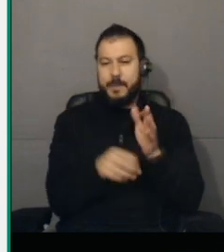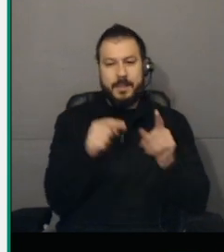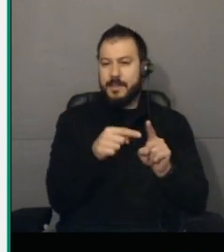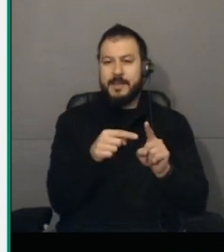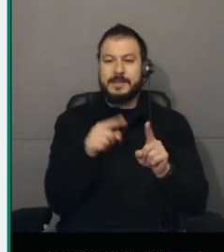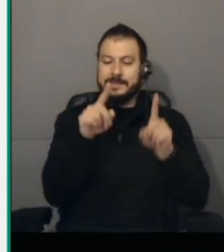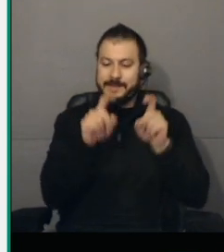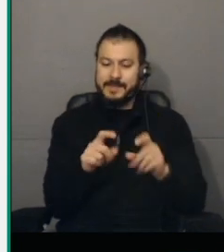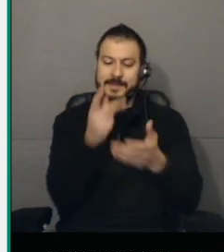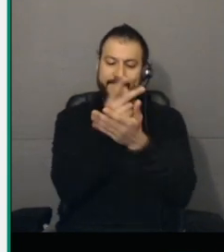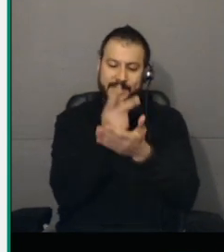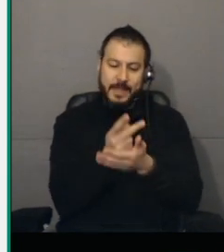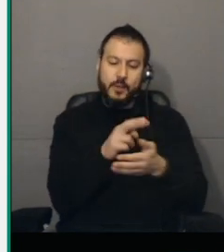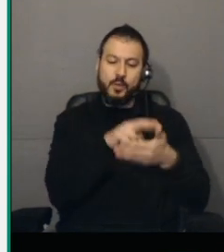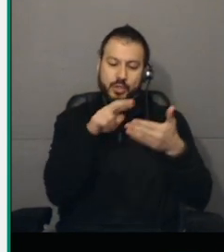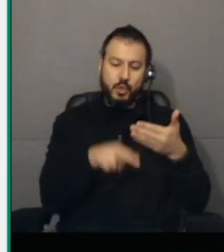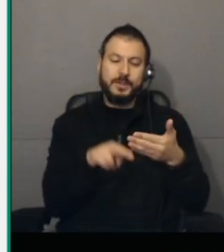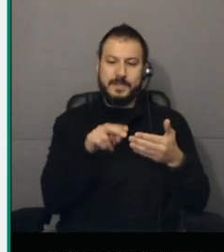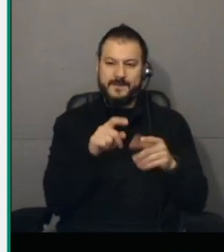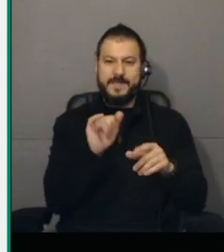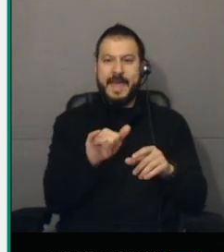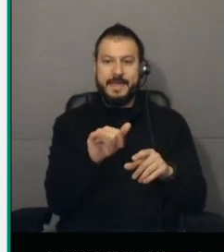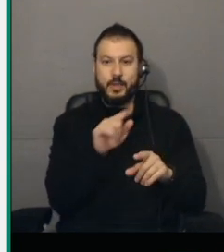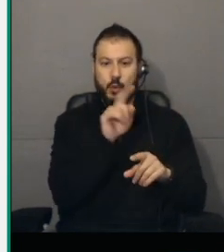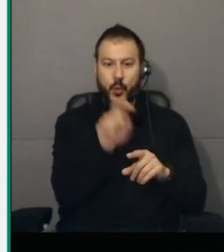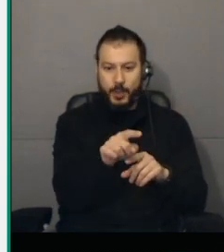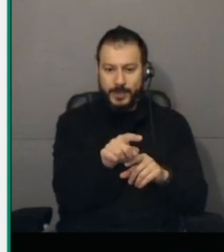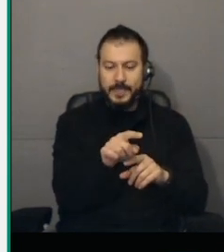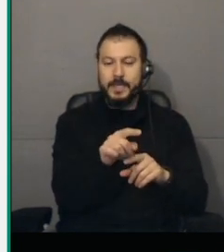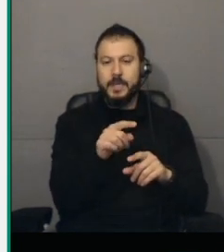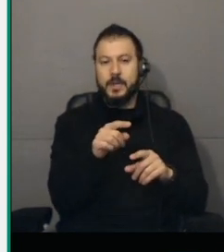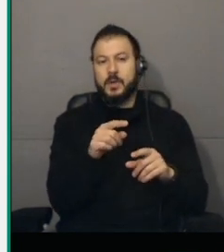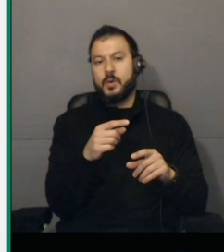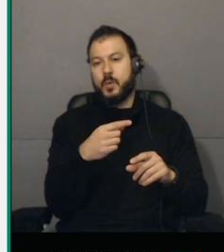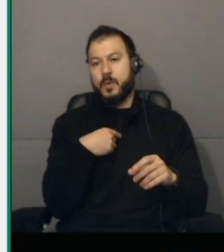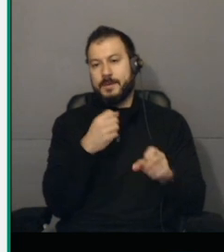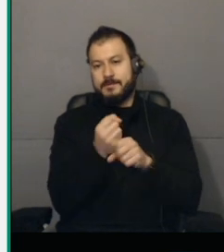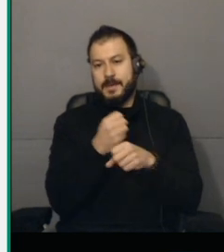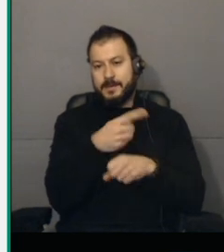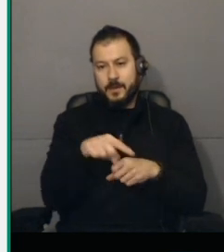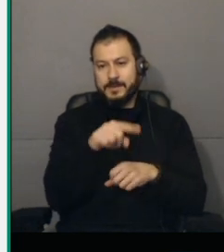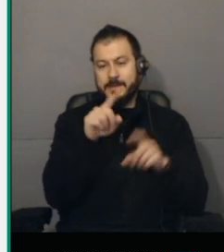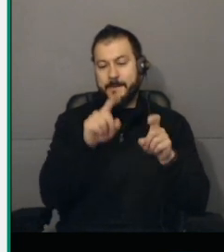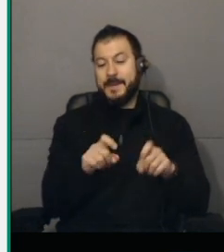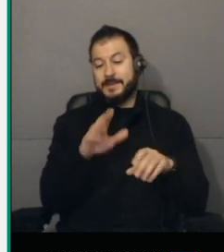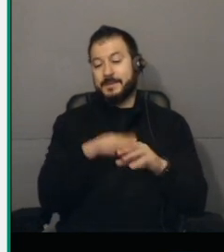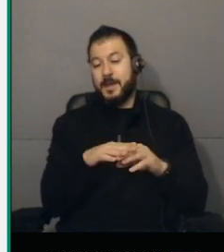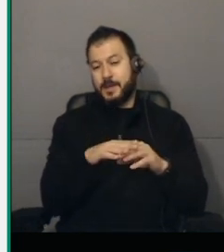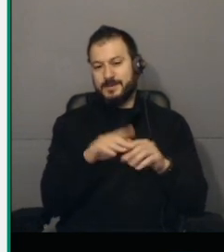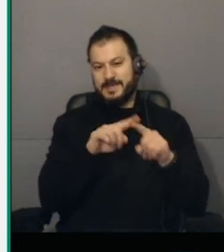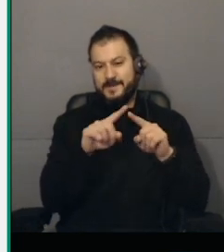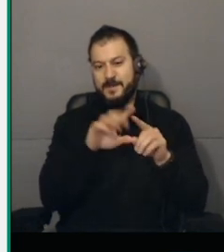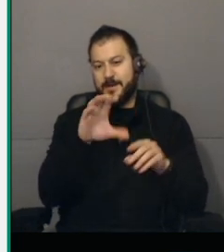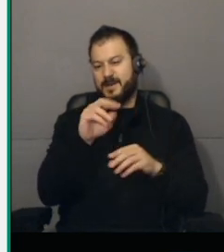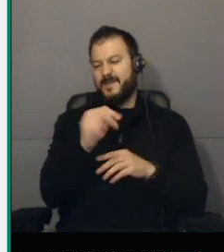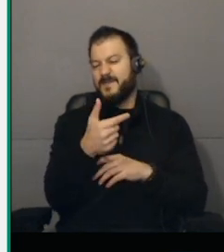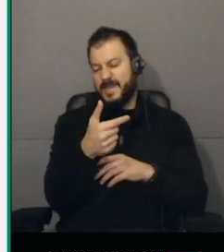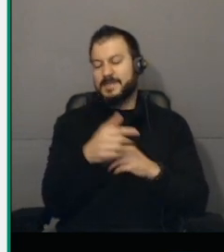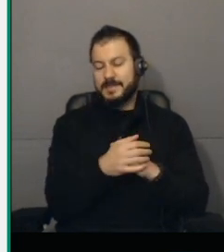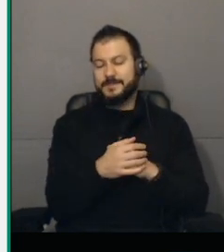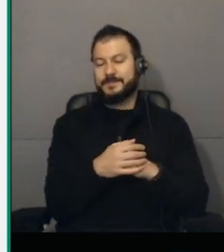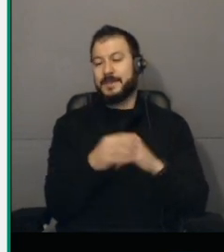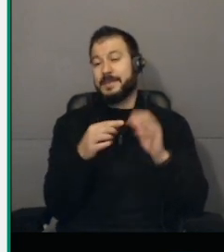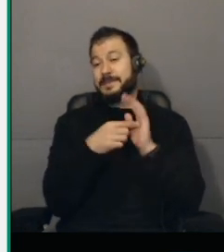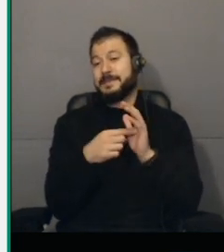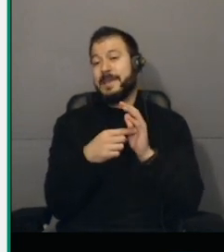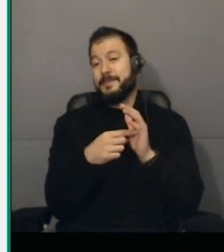says. It's a test that validates the results of a query. We generate these queries programmatically based on tester-defined configurations.